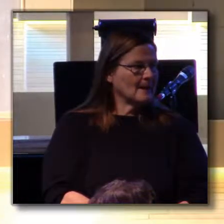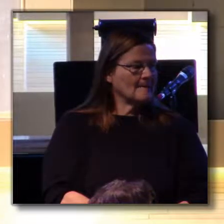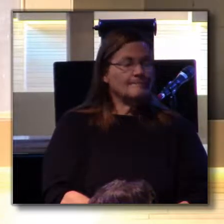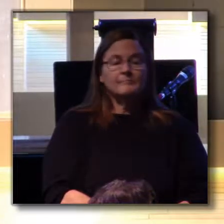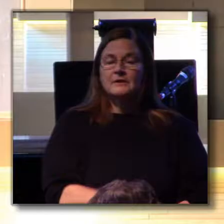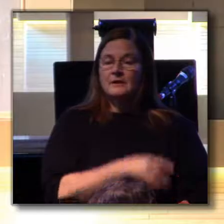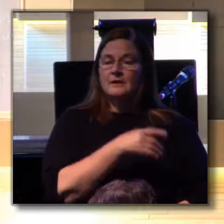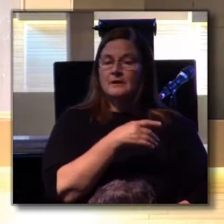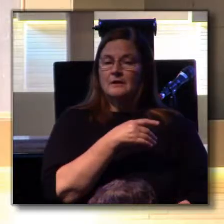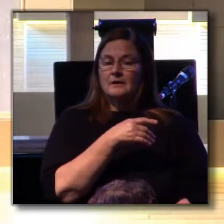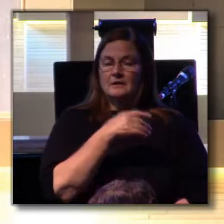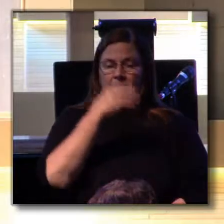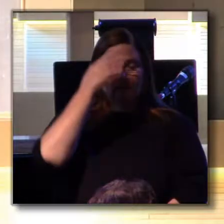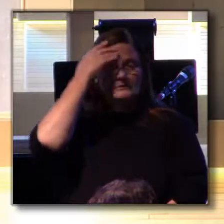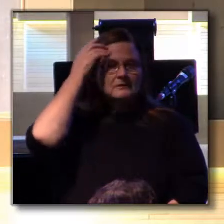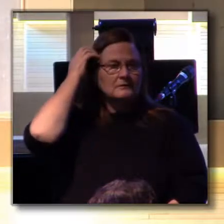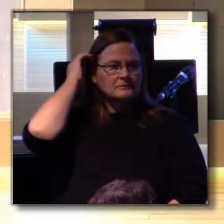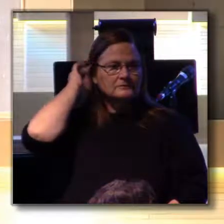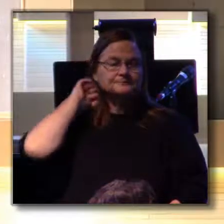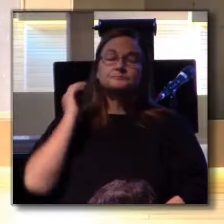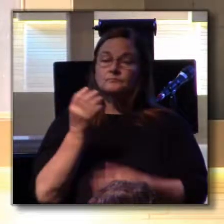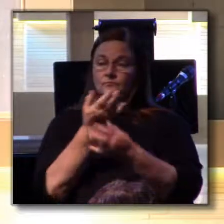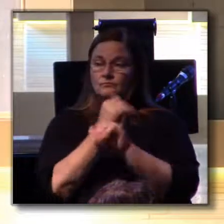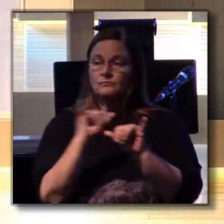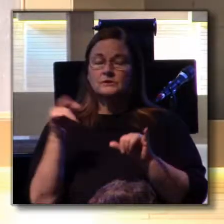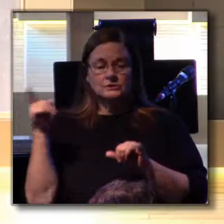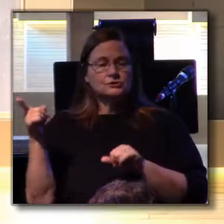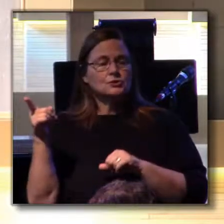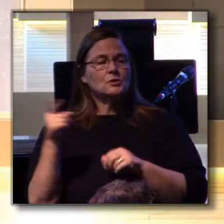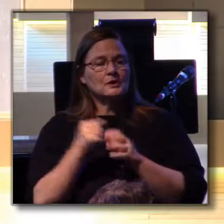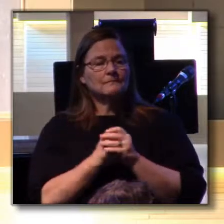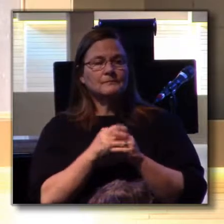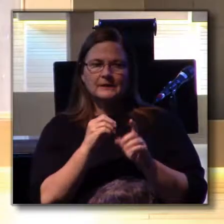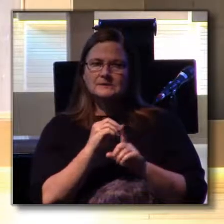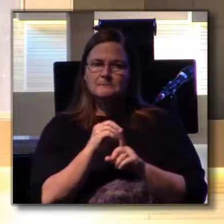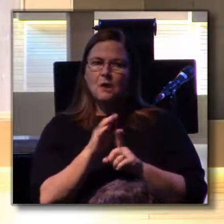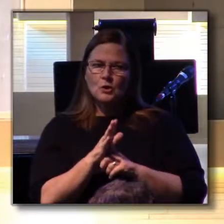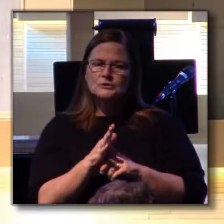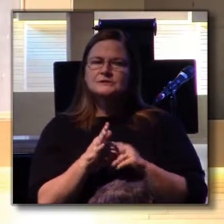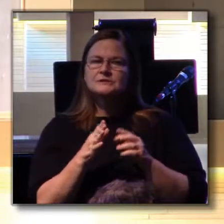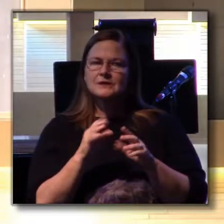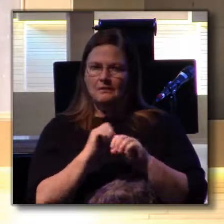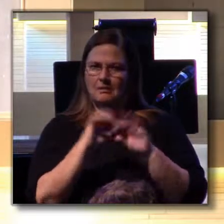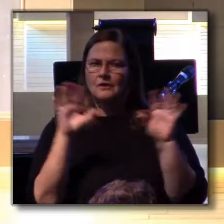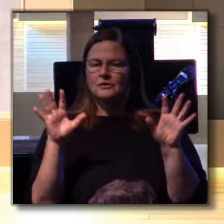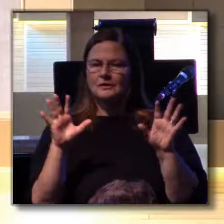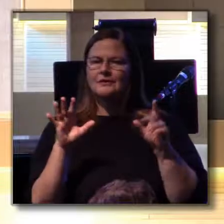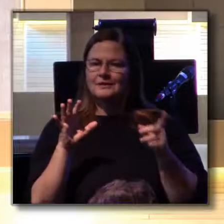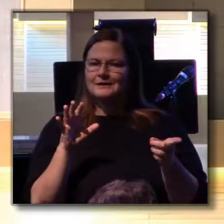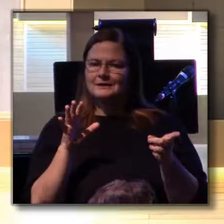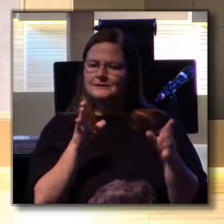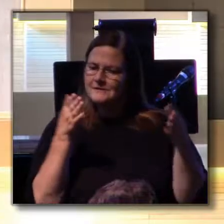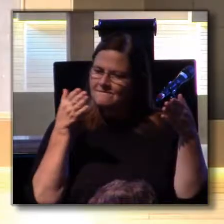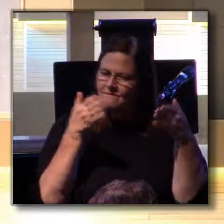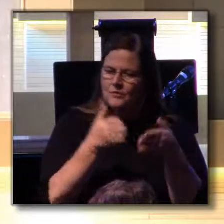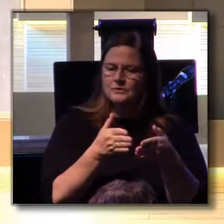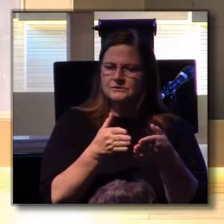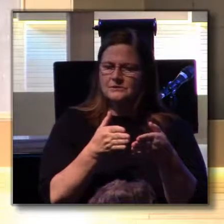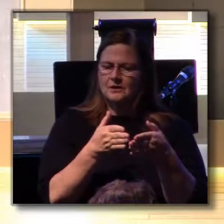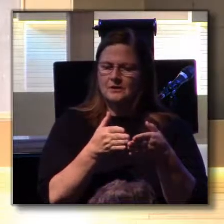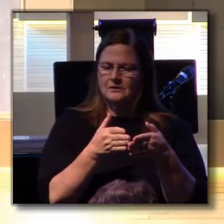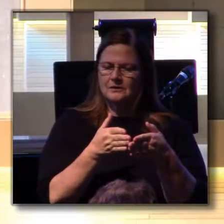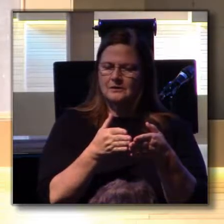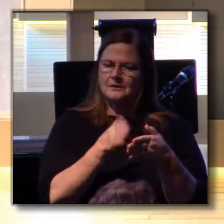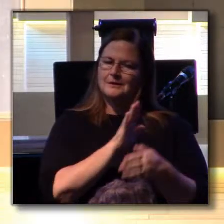exposes very clearly, Yeshua exposes very clearly that this guy is focused on